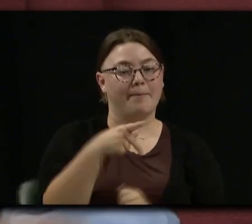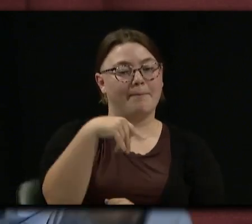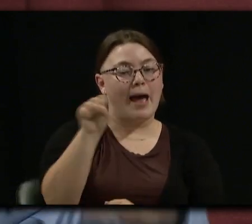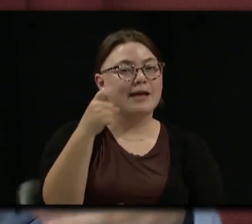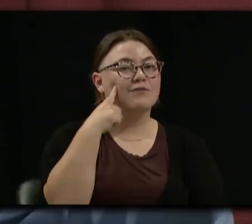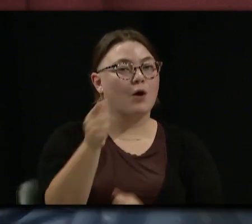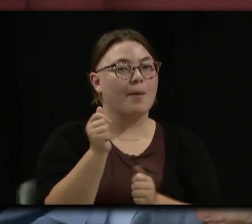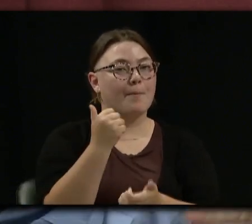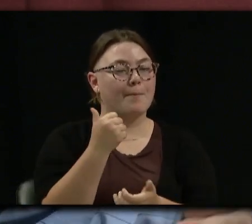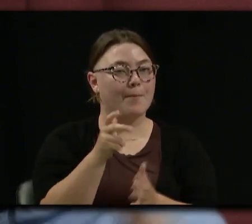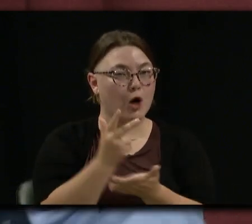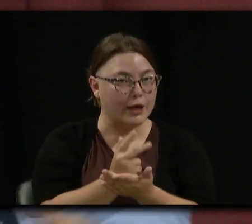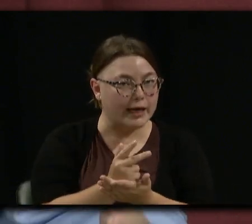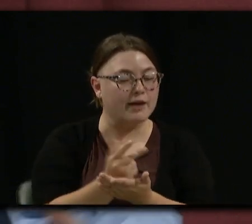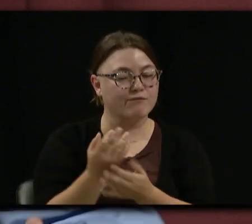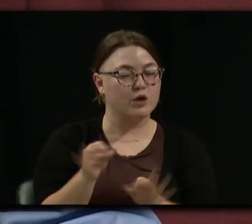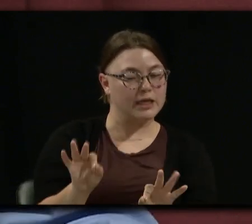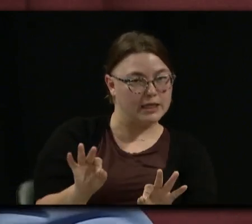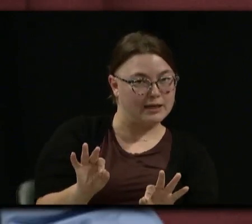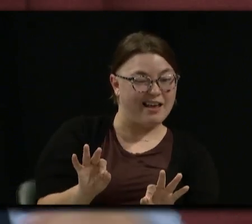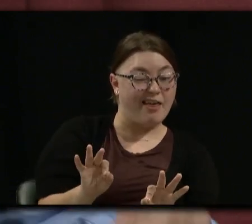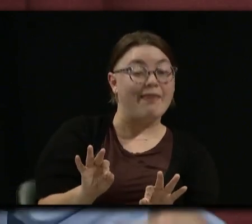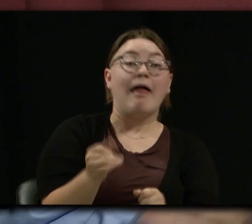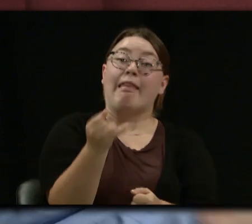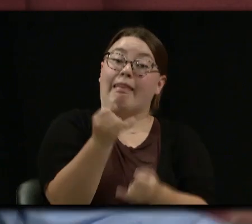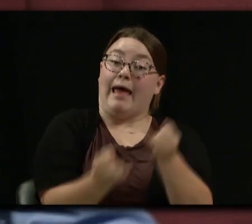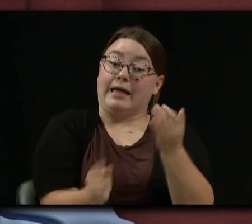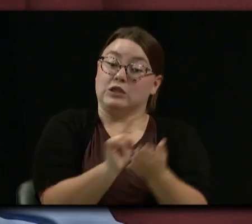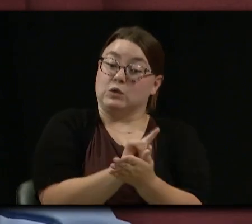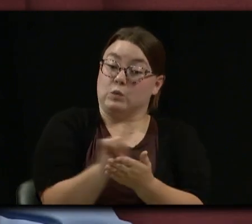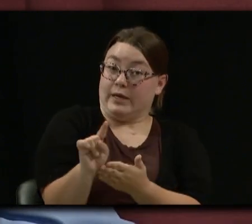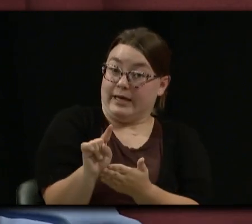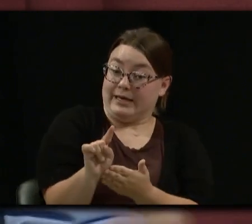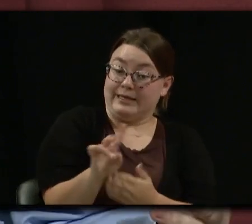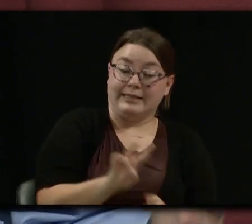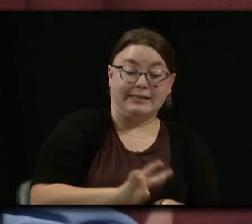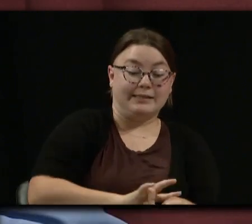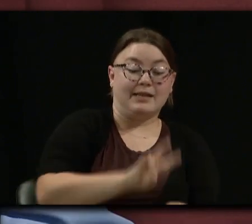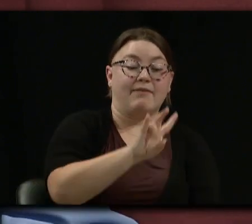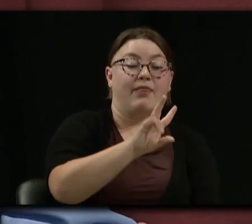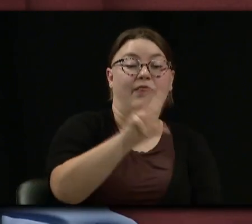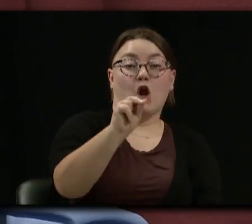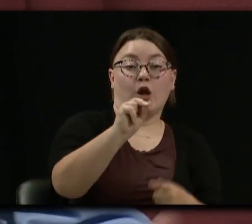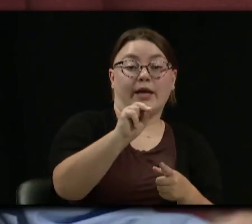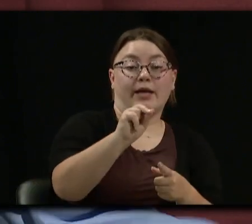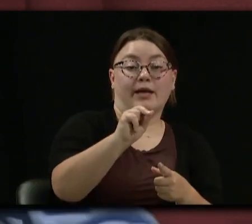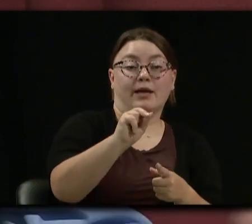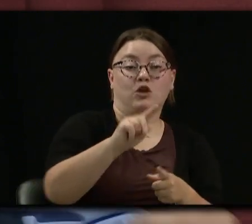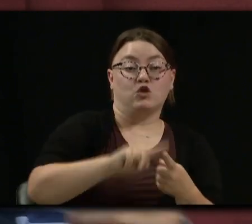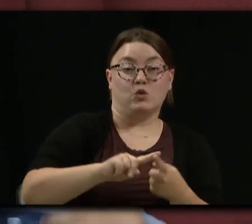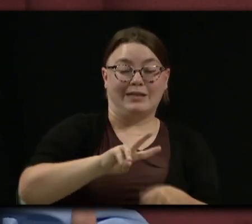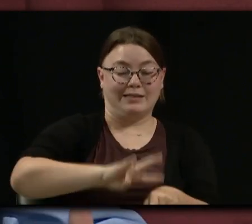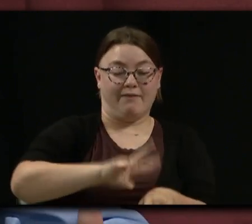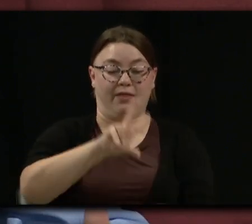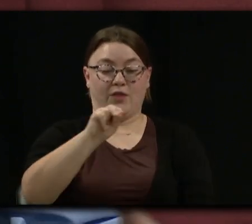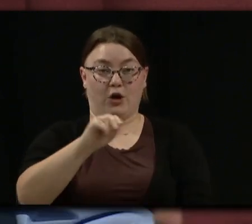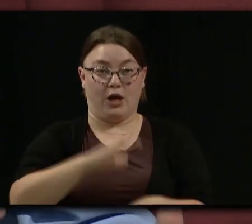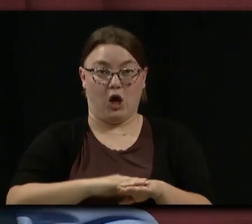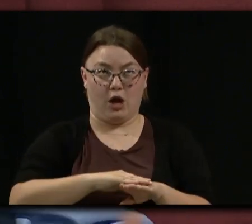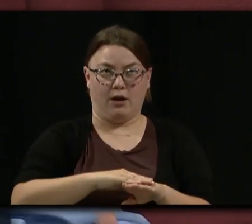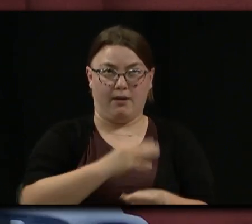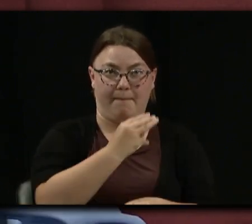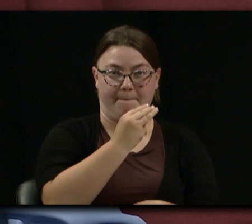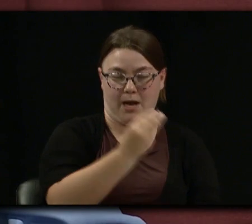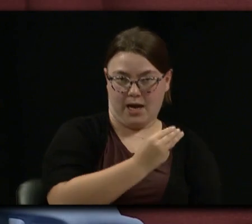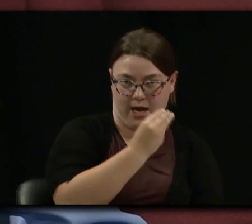go. That last week does change. It goes from 7:30 to 7:30 on that Monday. It goes